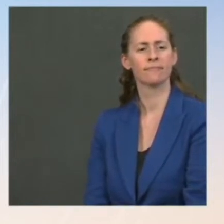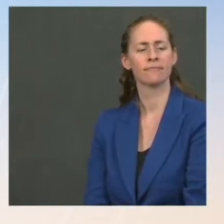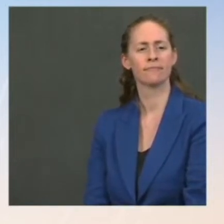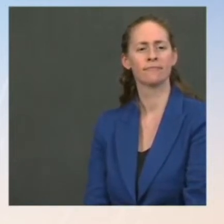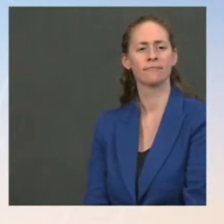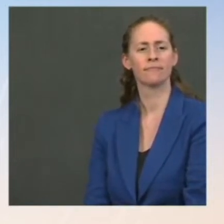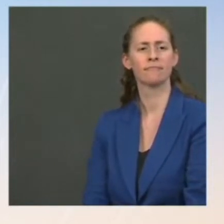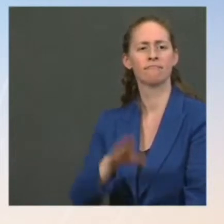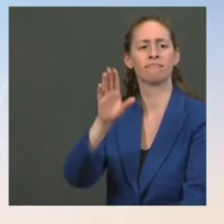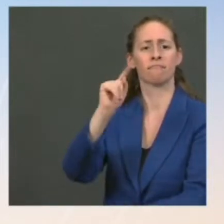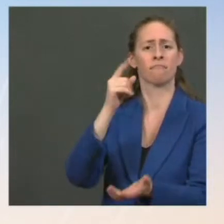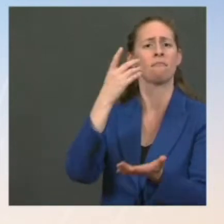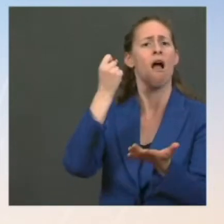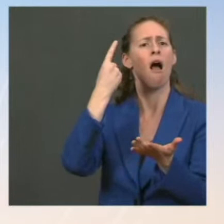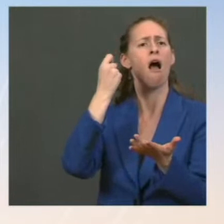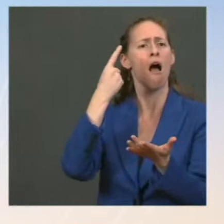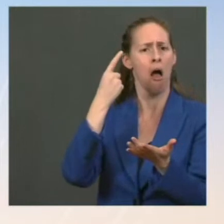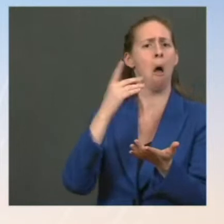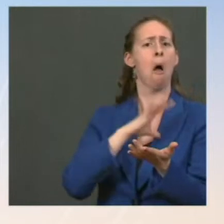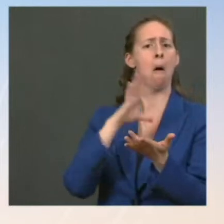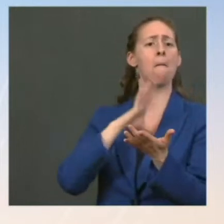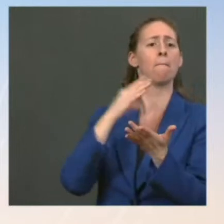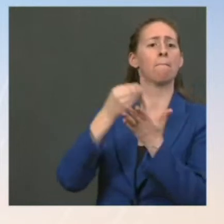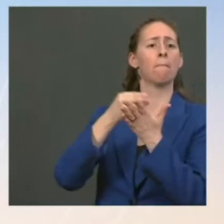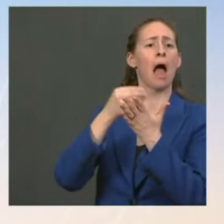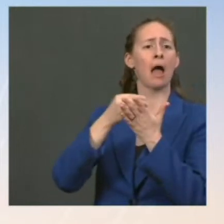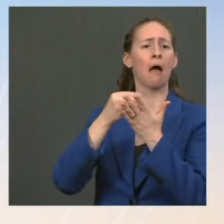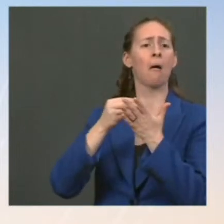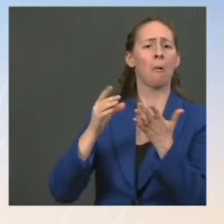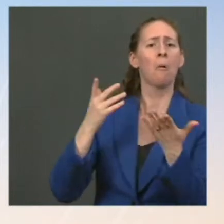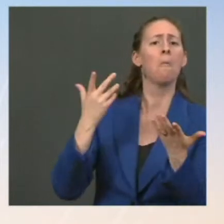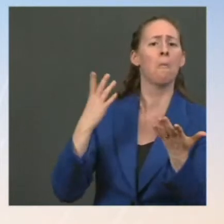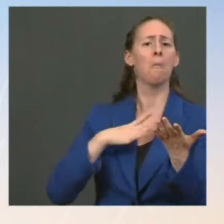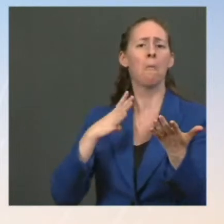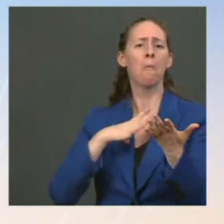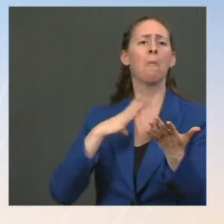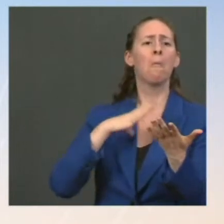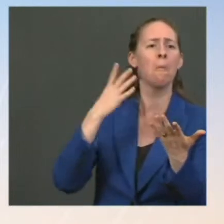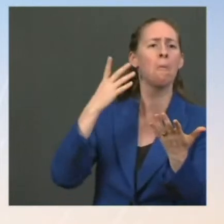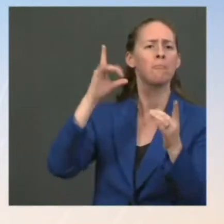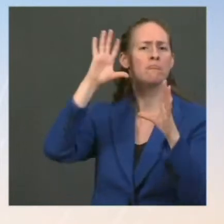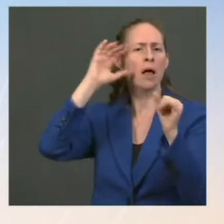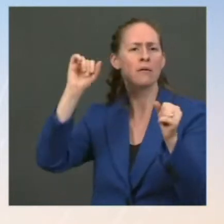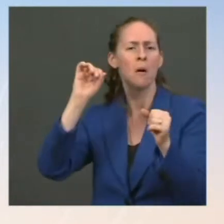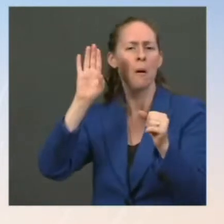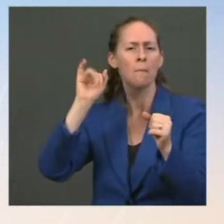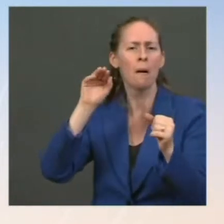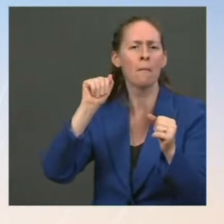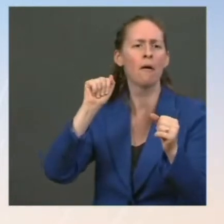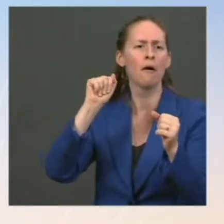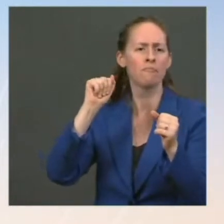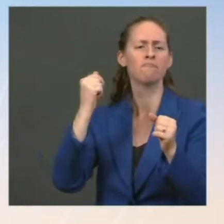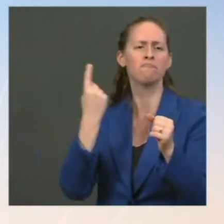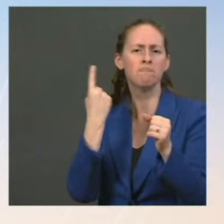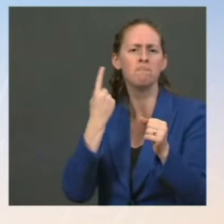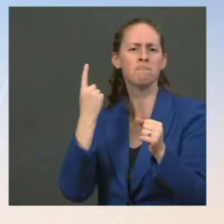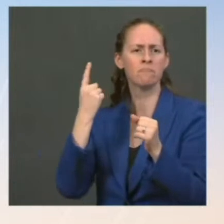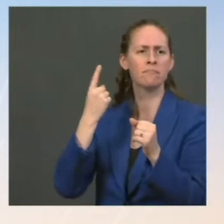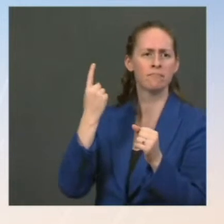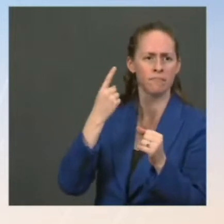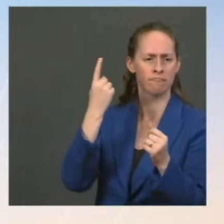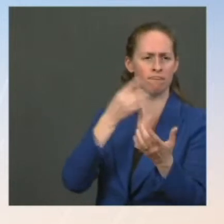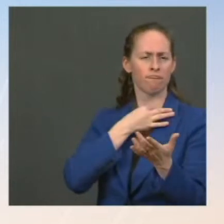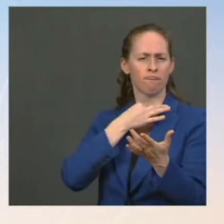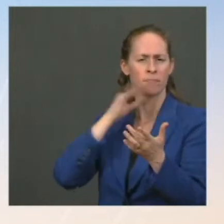to President Obama they did not, even after the agreement was signed. Is it President Biden's view at this